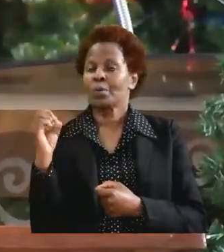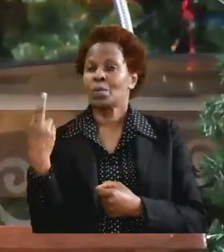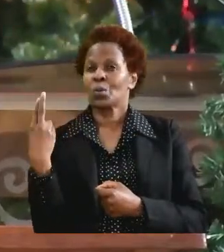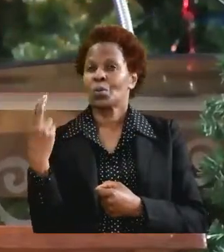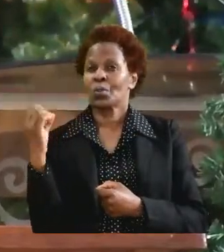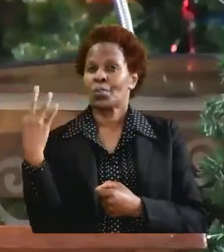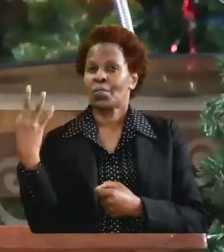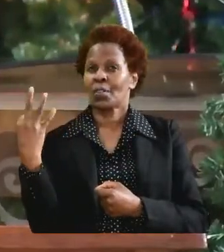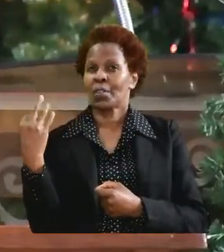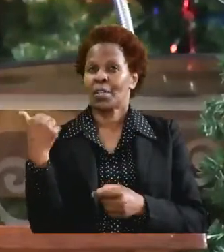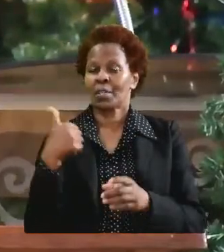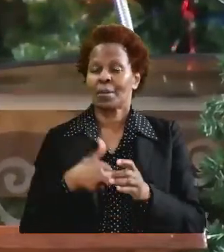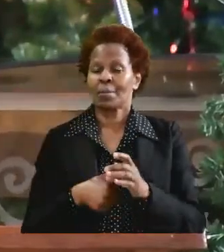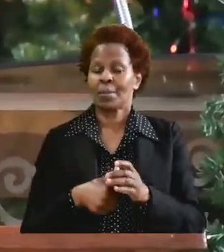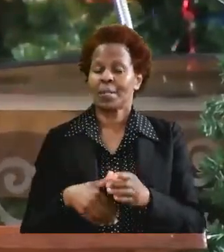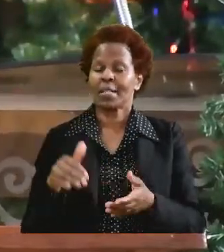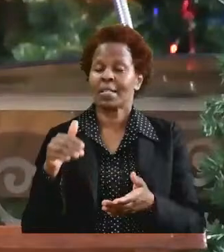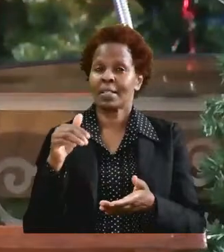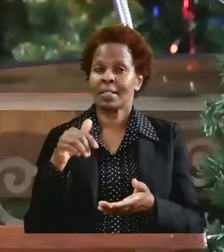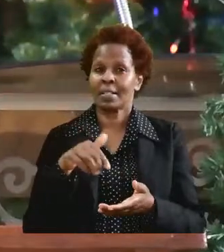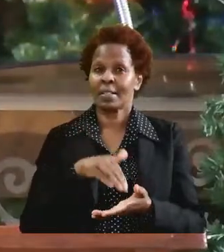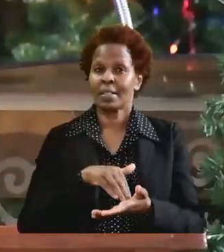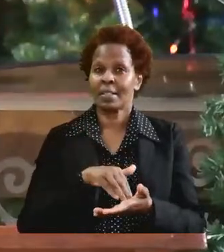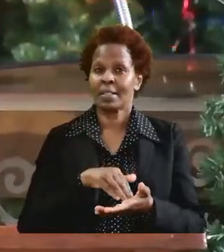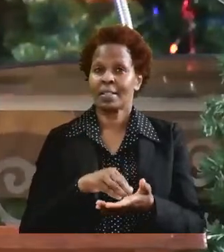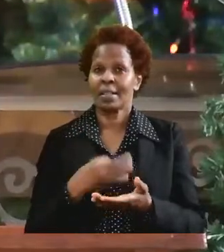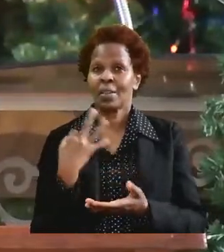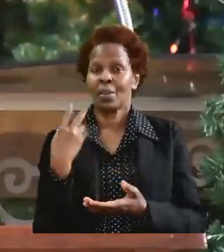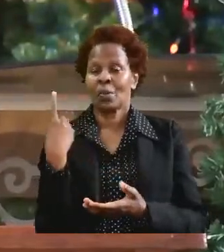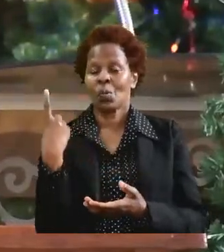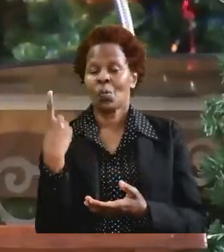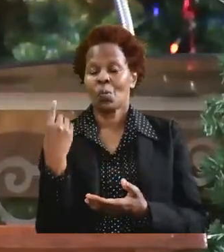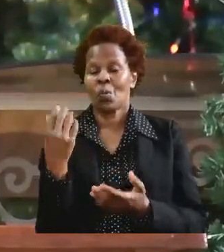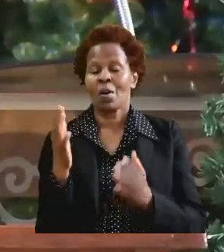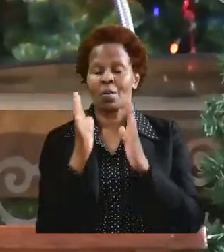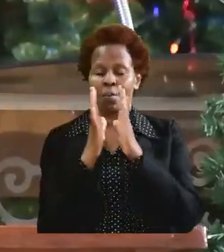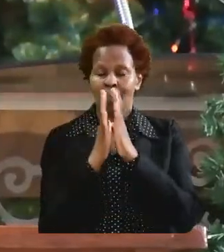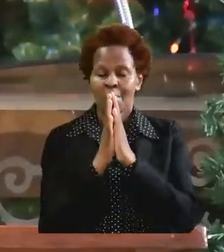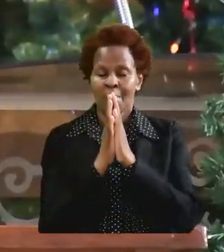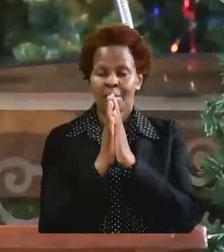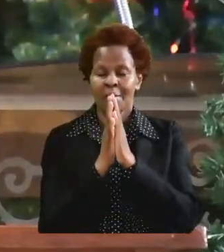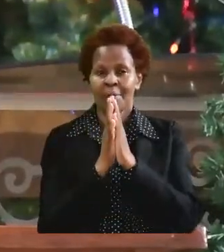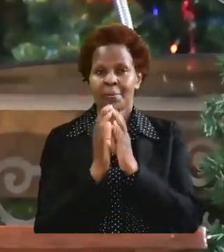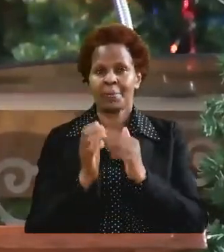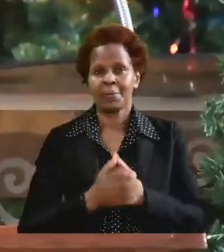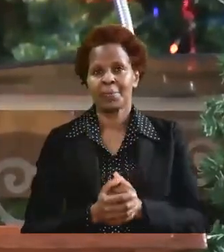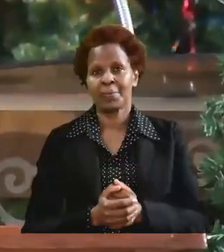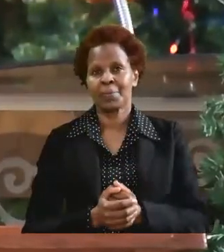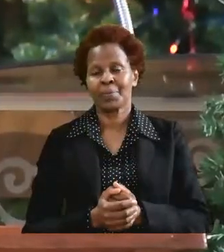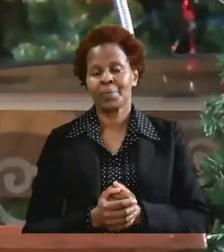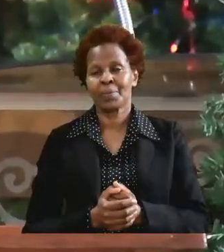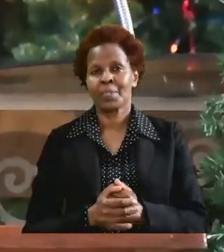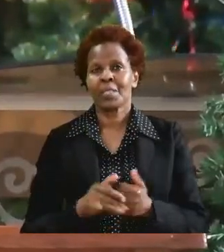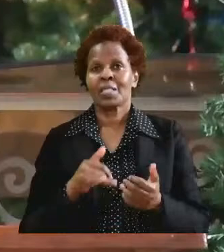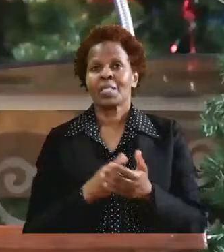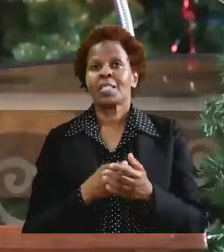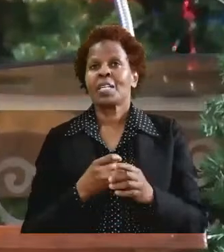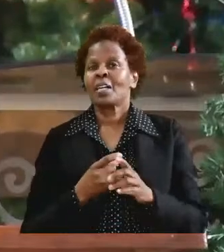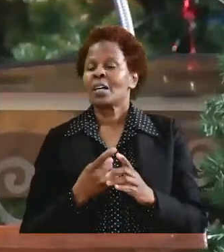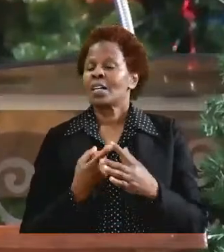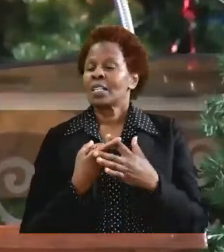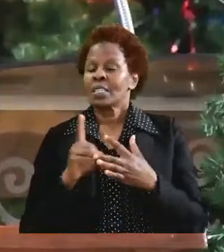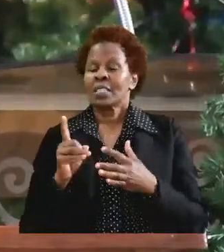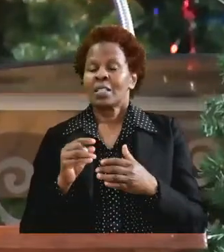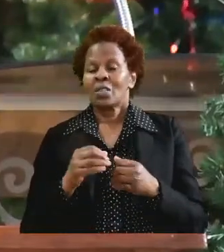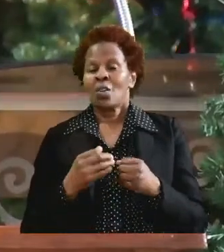2023. We also remember our first kesha, as Mchungaji has said, it will start at